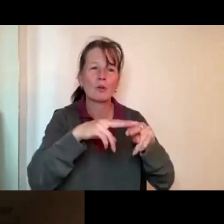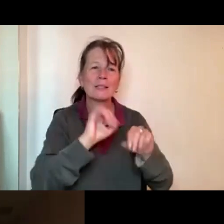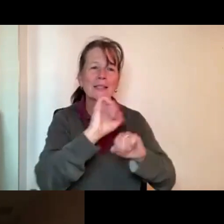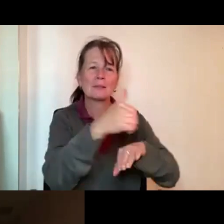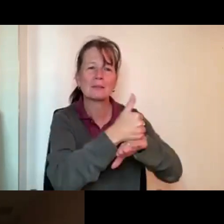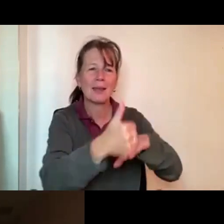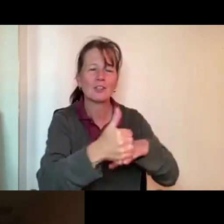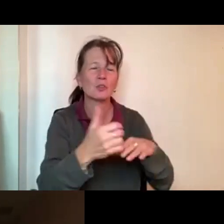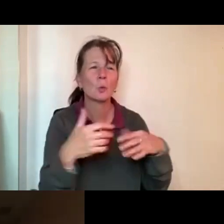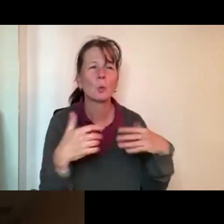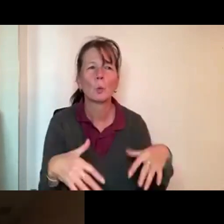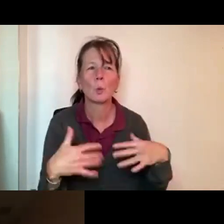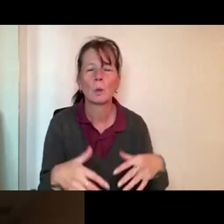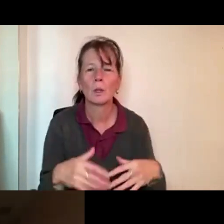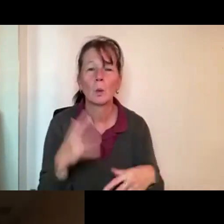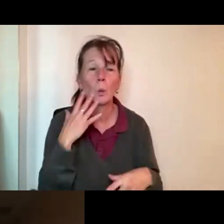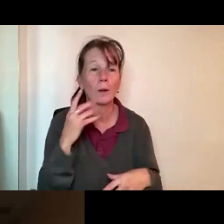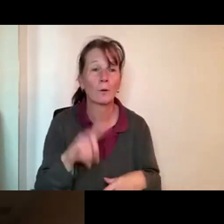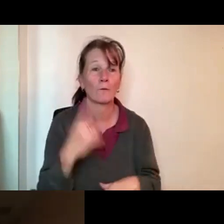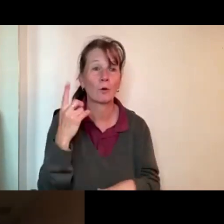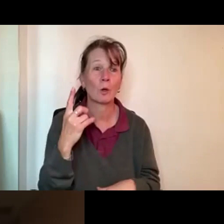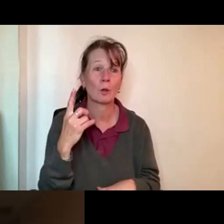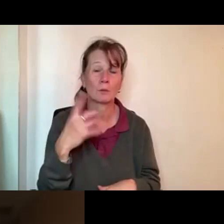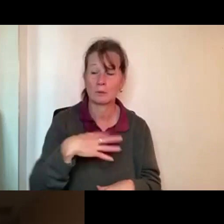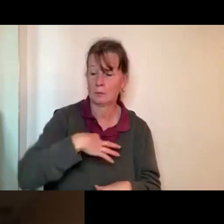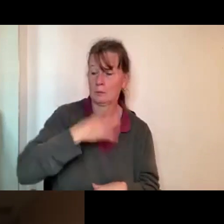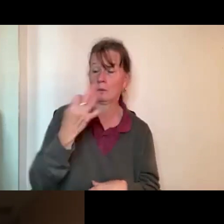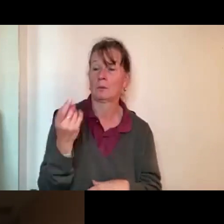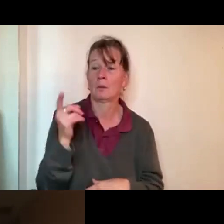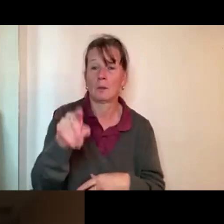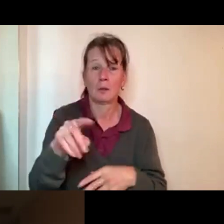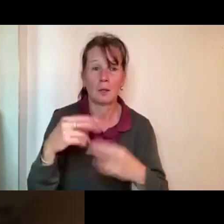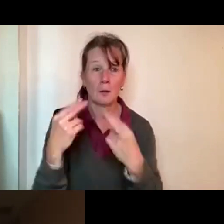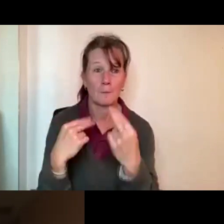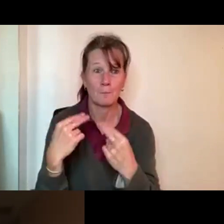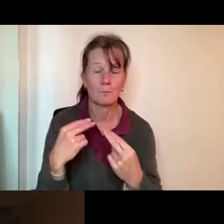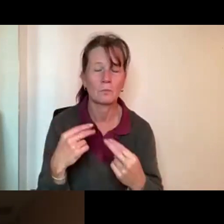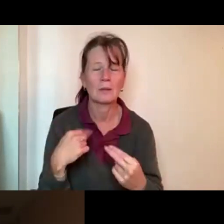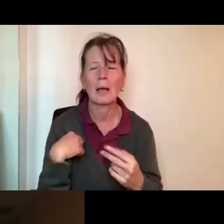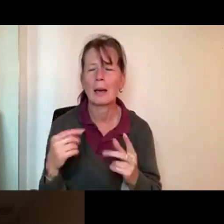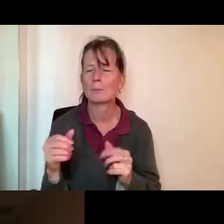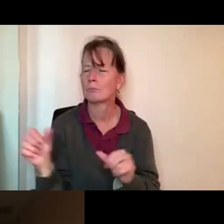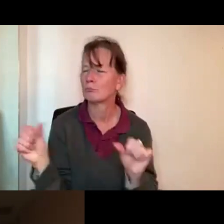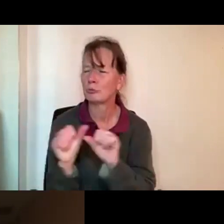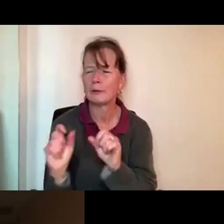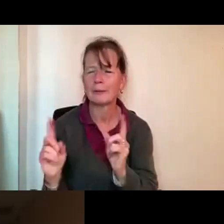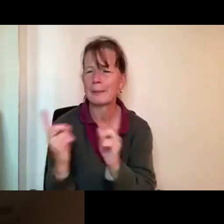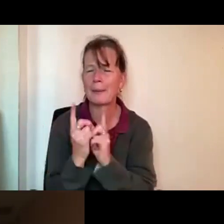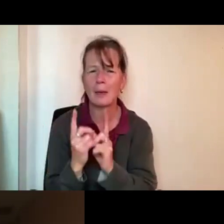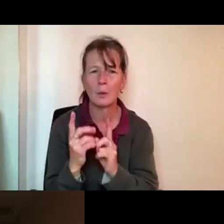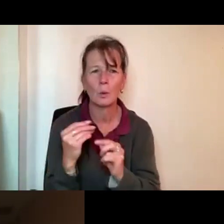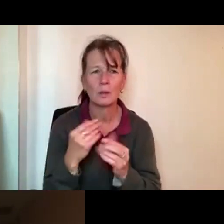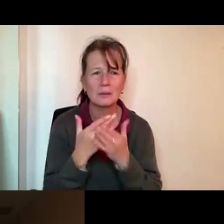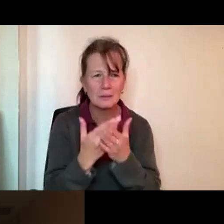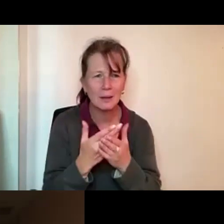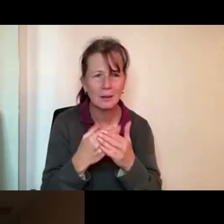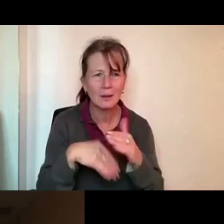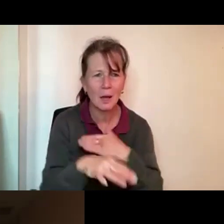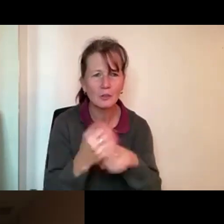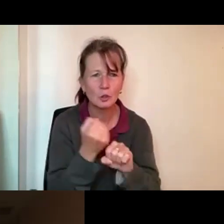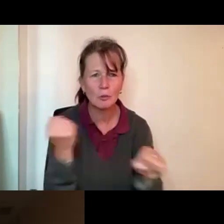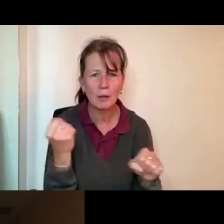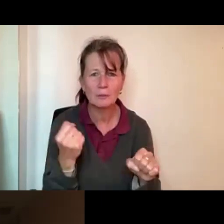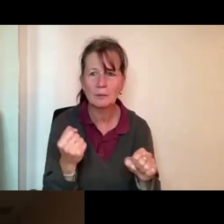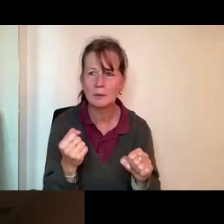call posted, I actually messaged Rolf, who's the composer, who I briefly met when I was studying undergrad level. I said, "Hi, Rolf.